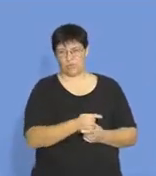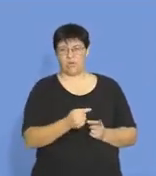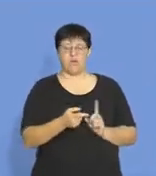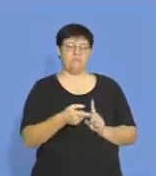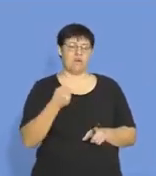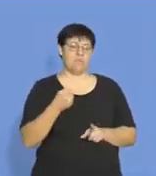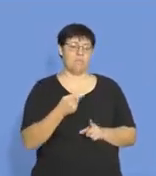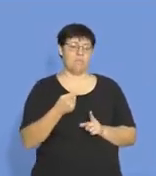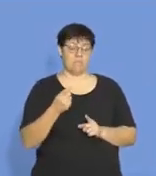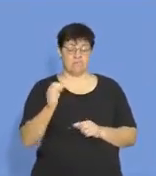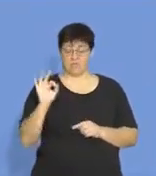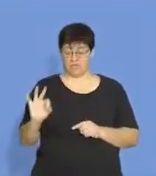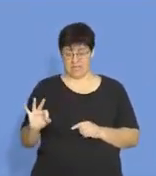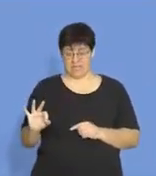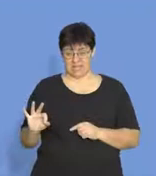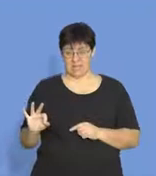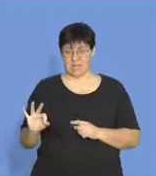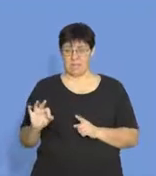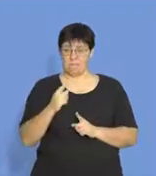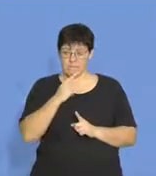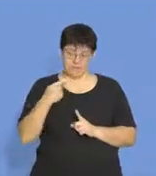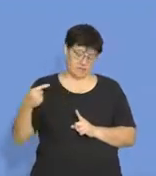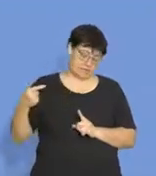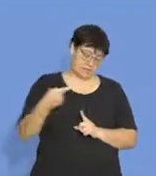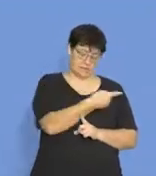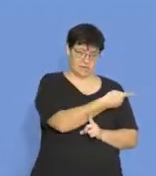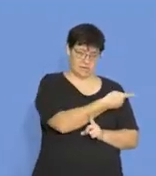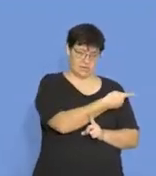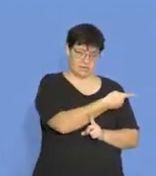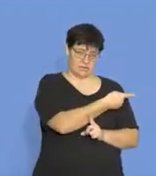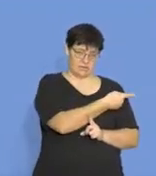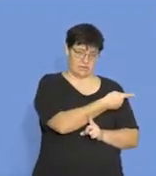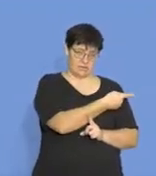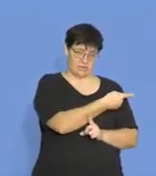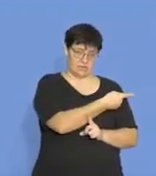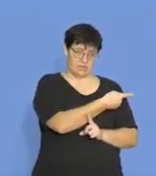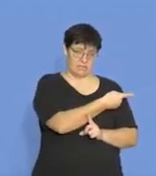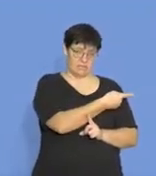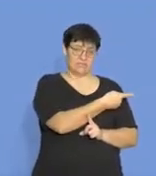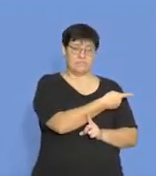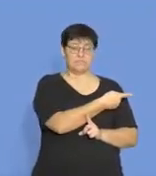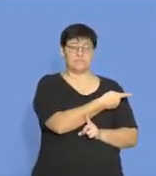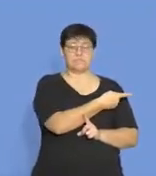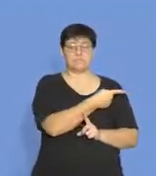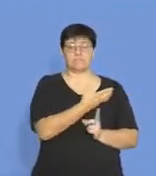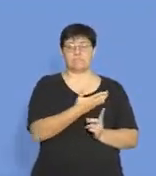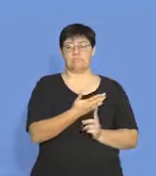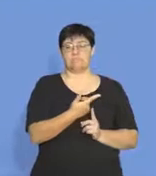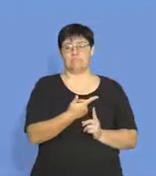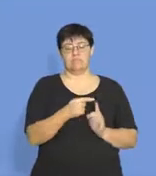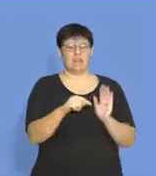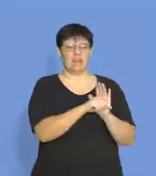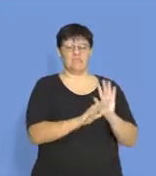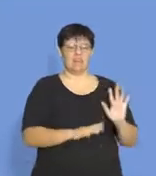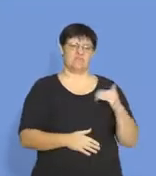meaning from the value 3, I am looking at all the values that are that side, right? So you know that -5 will